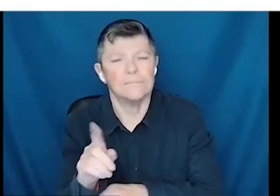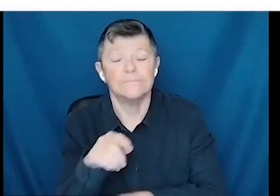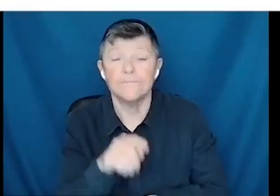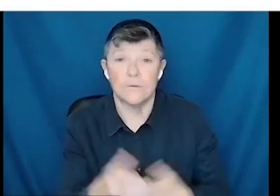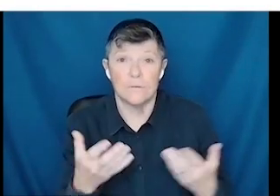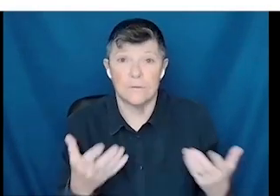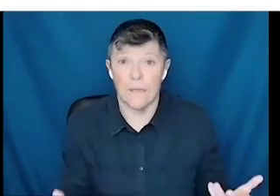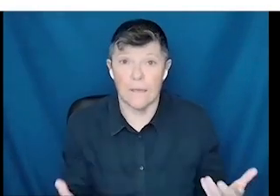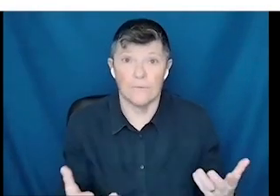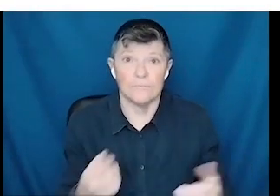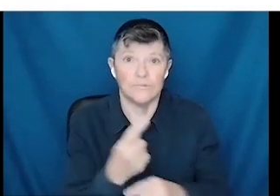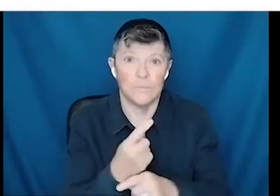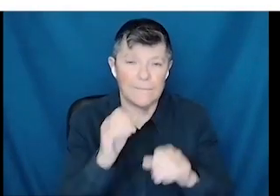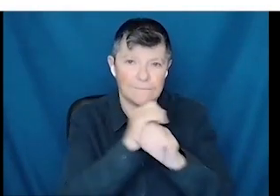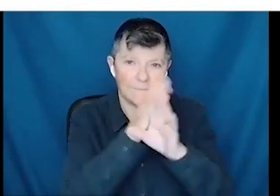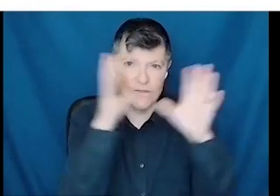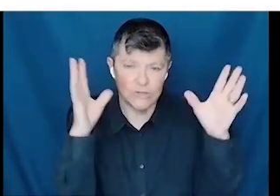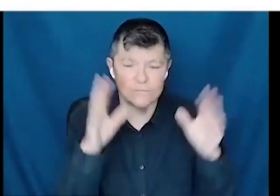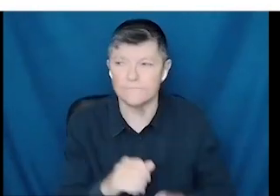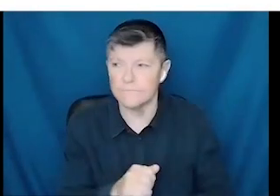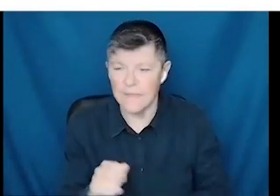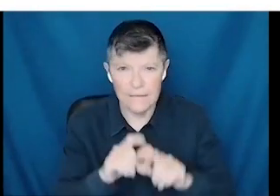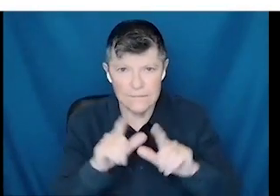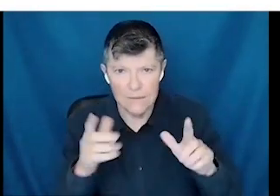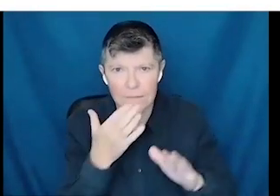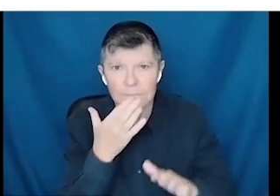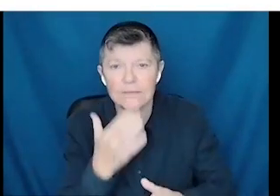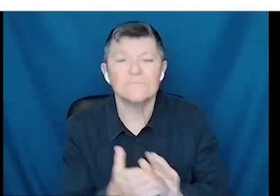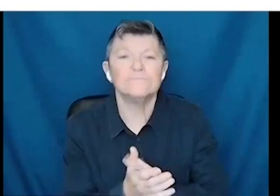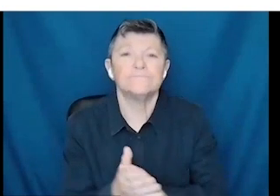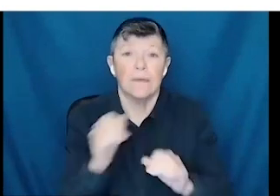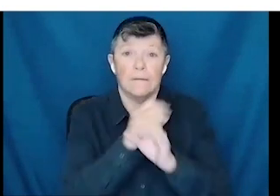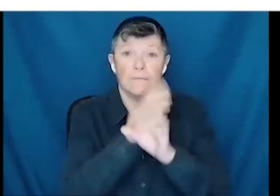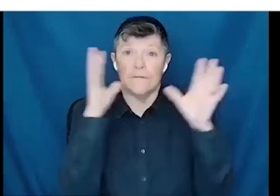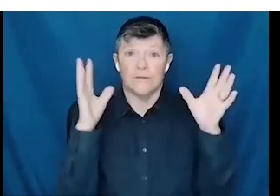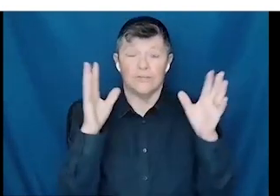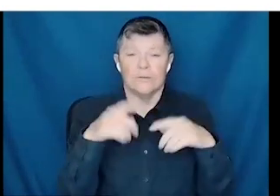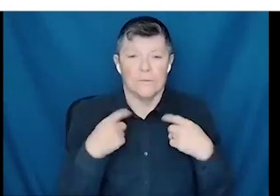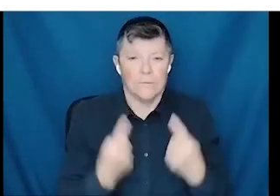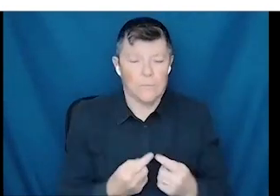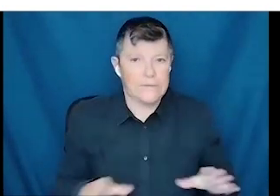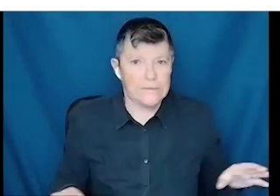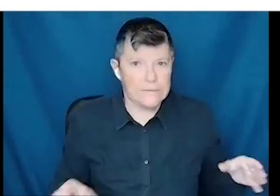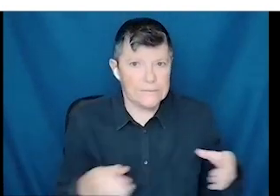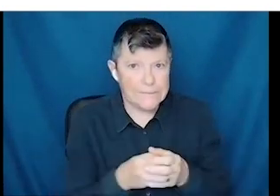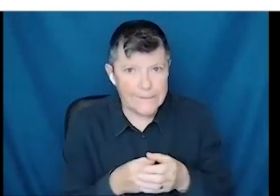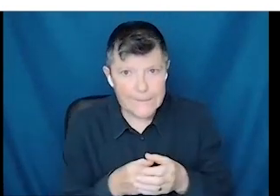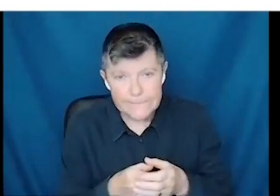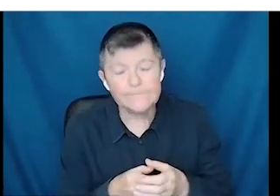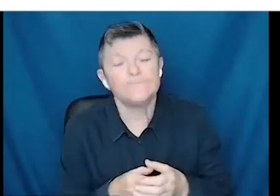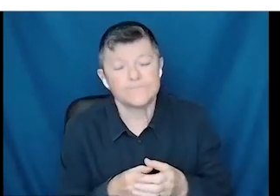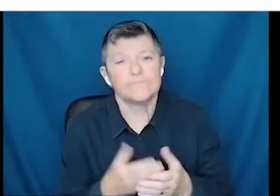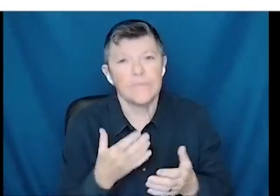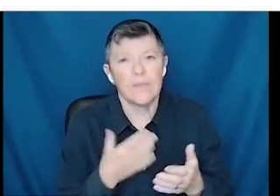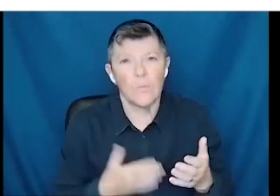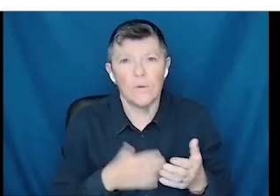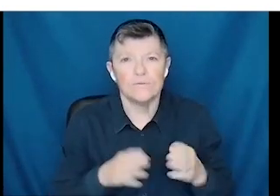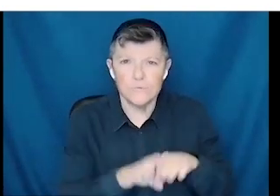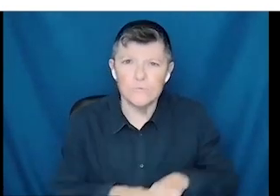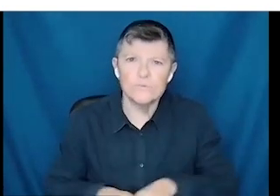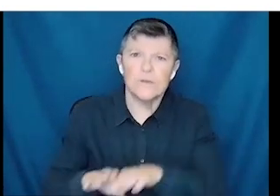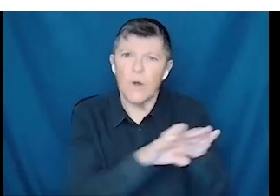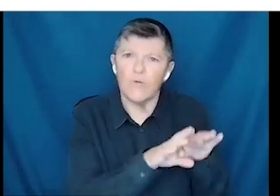please. So the vision was that we as a team wanted to democratize